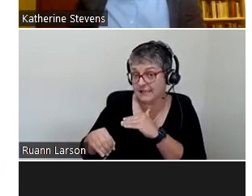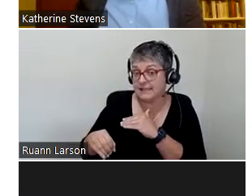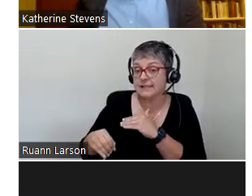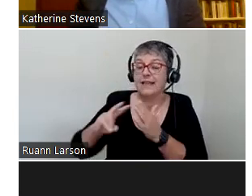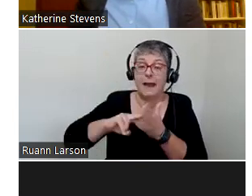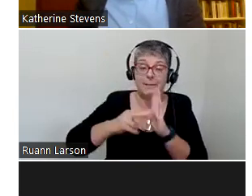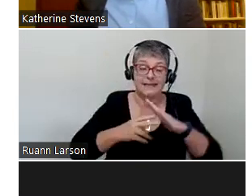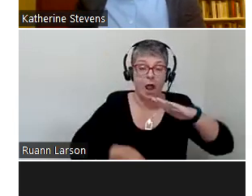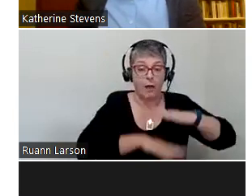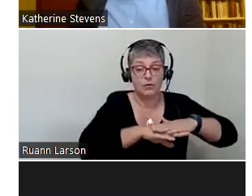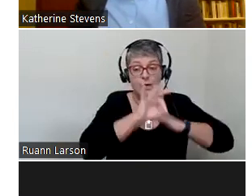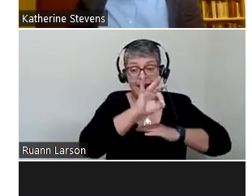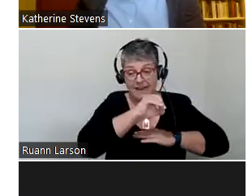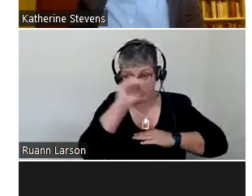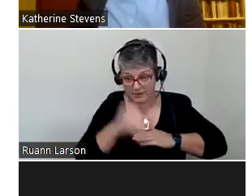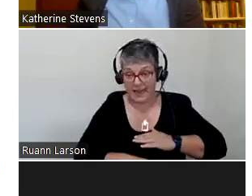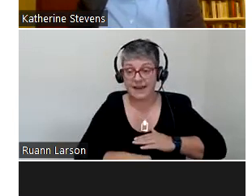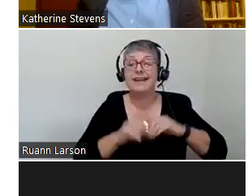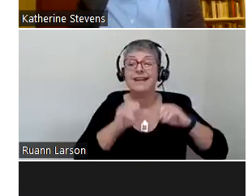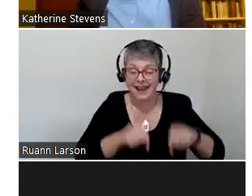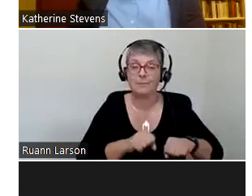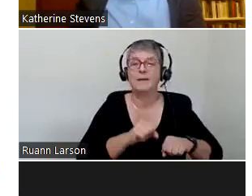to 90%, right, can be that